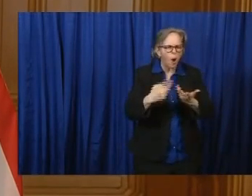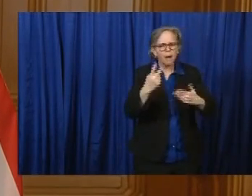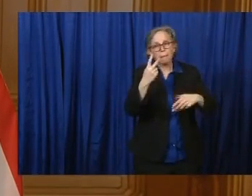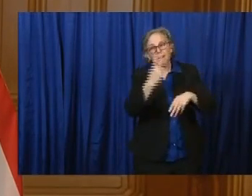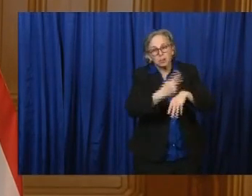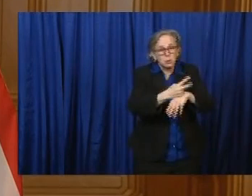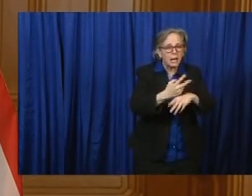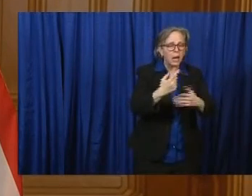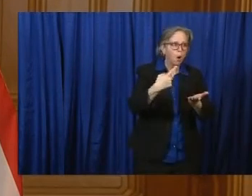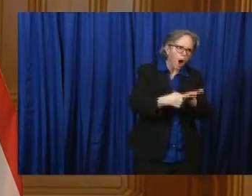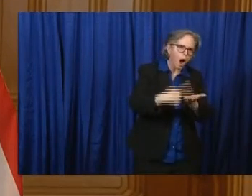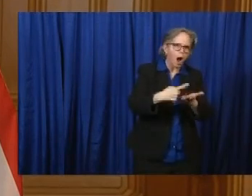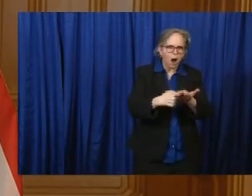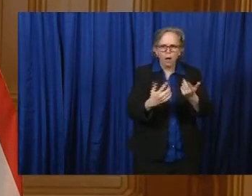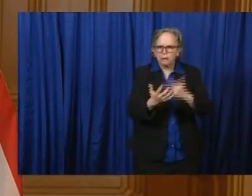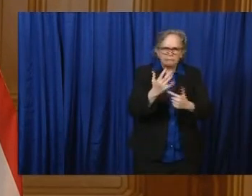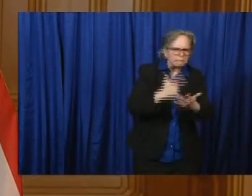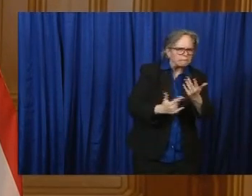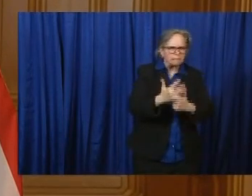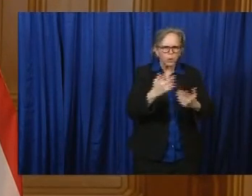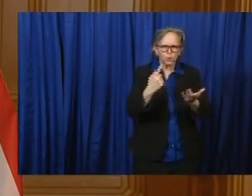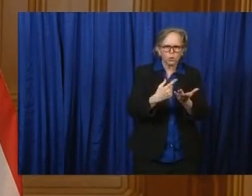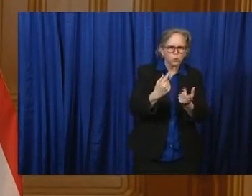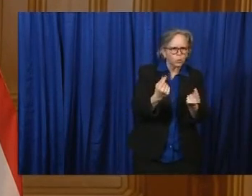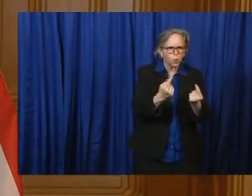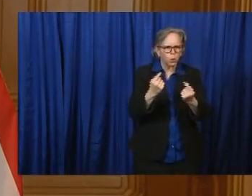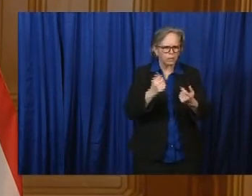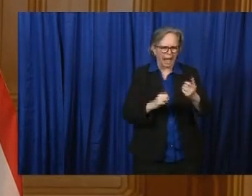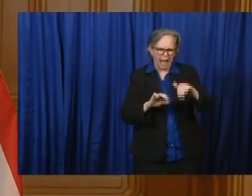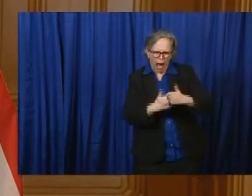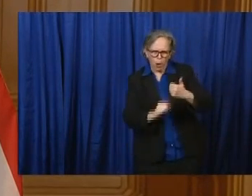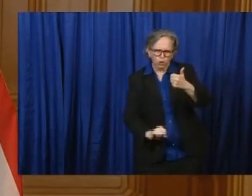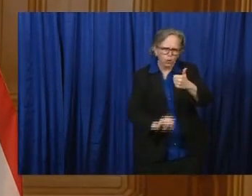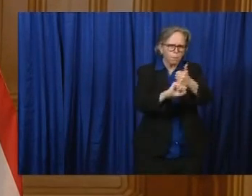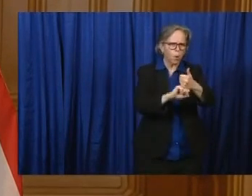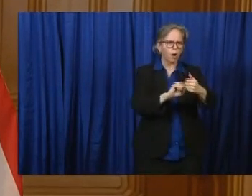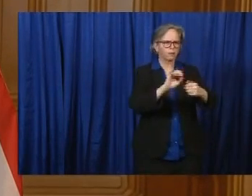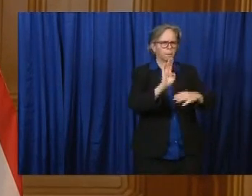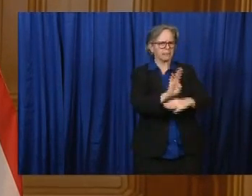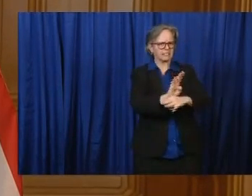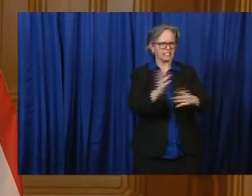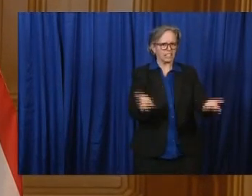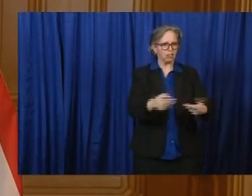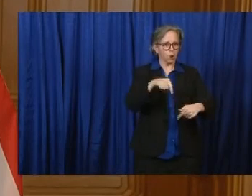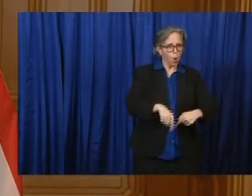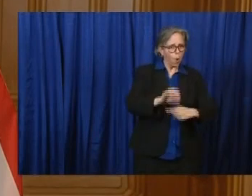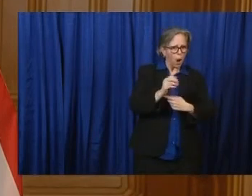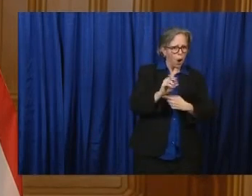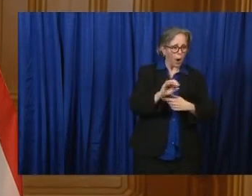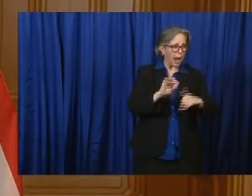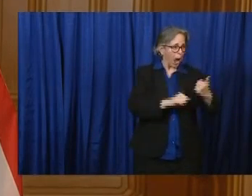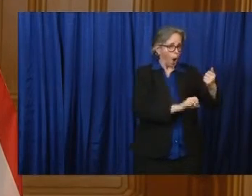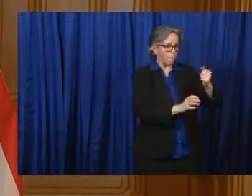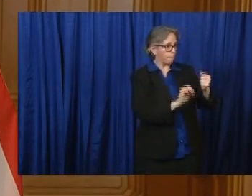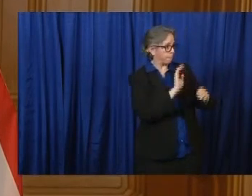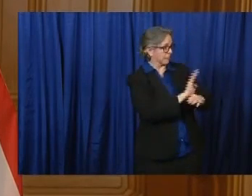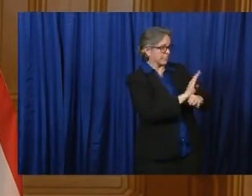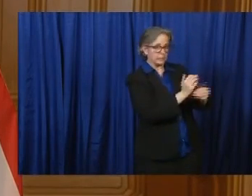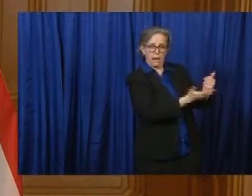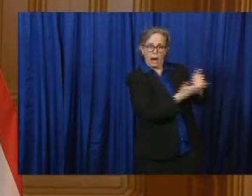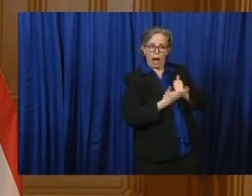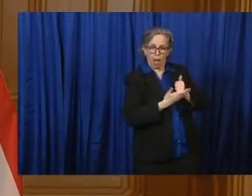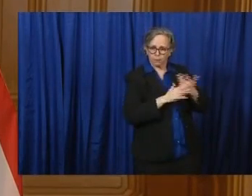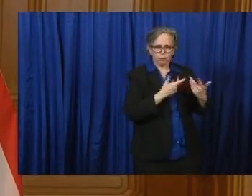counsel, also looking at issues such as how business can better follow the